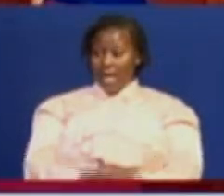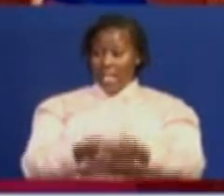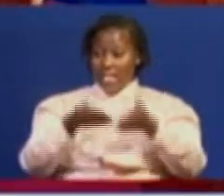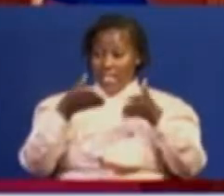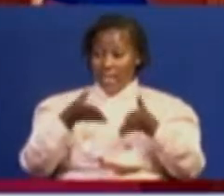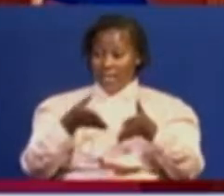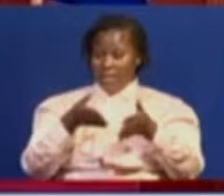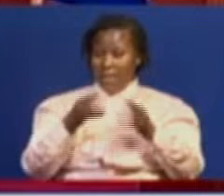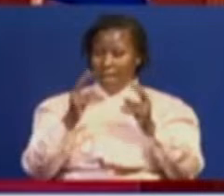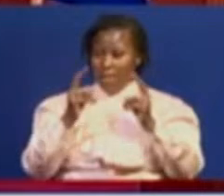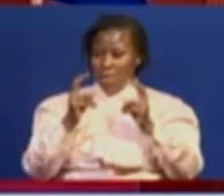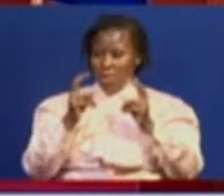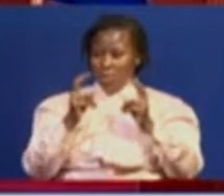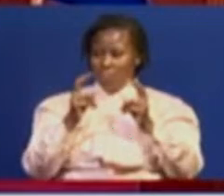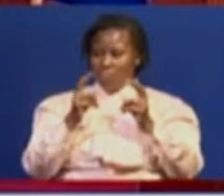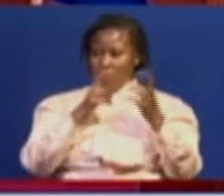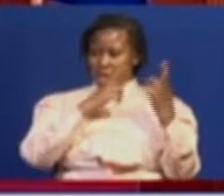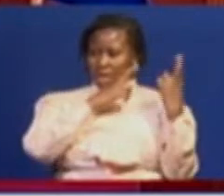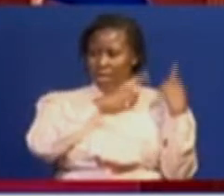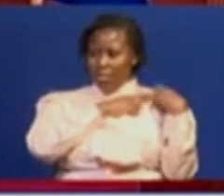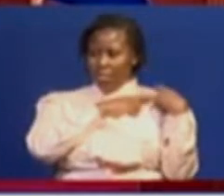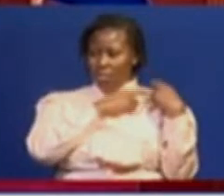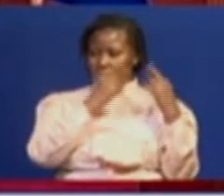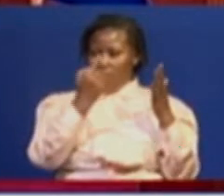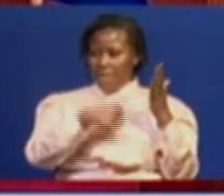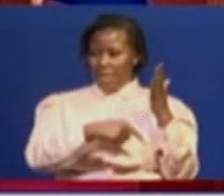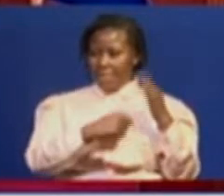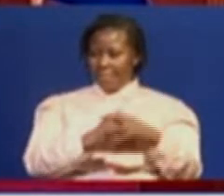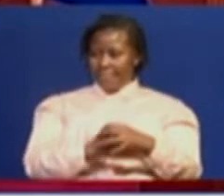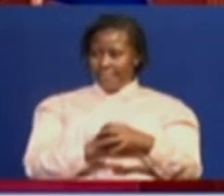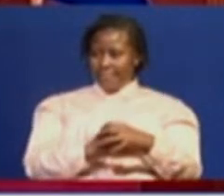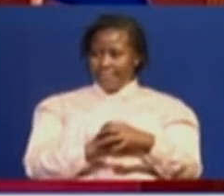motion, what was your role?